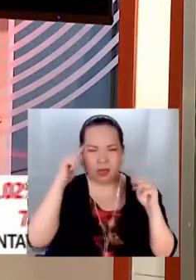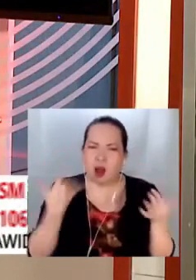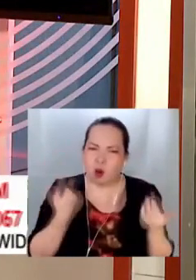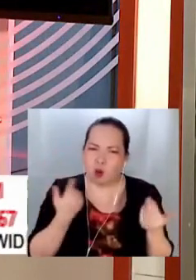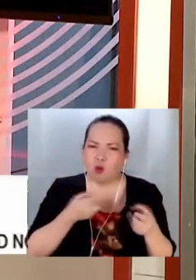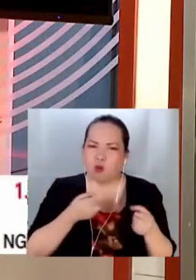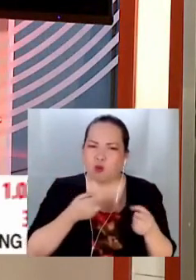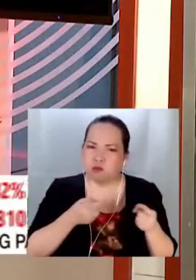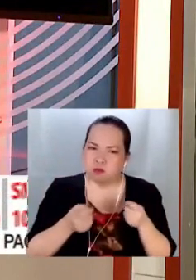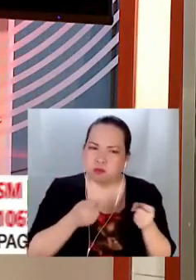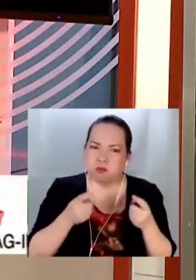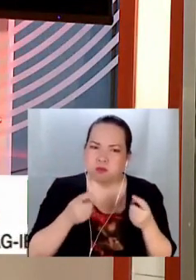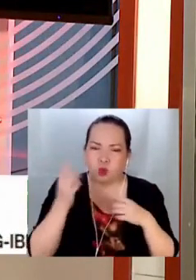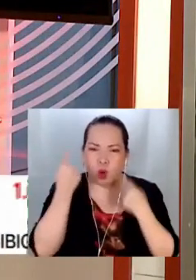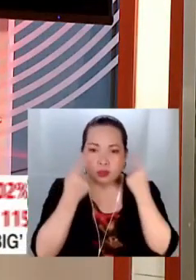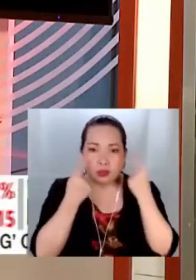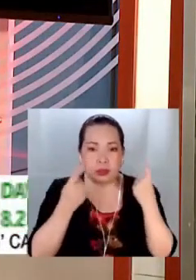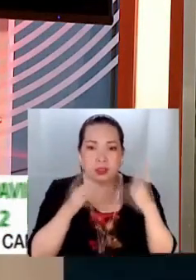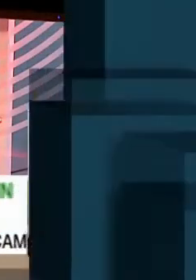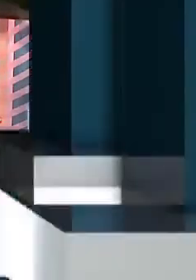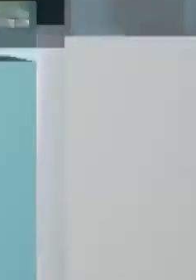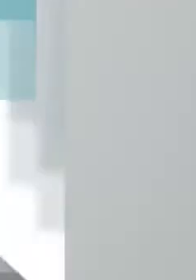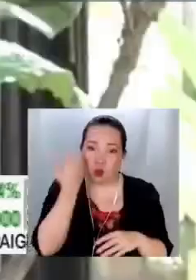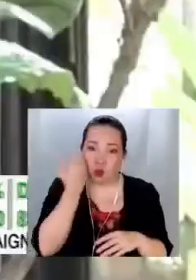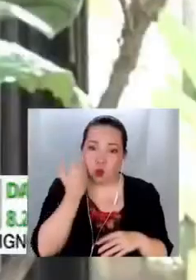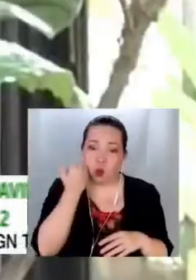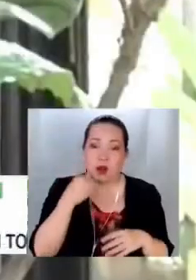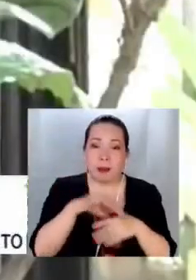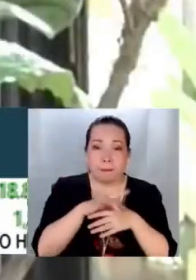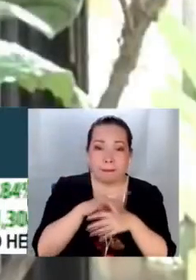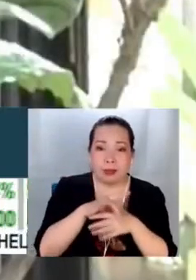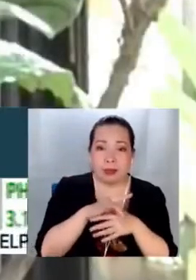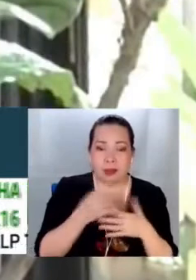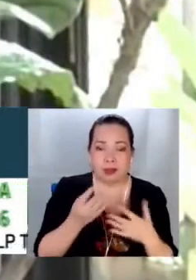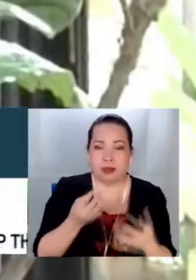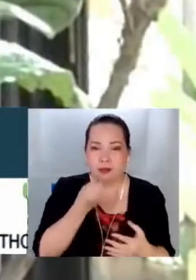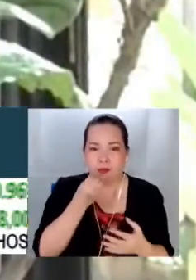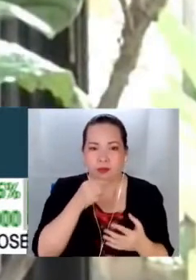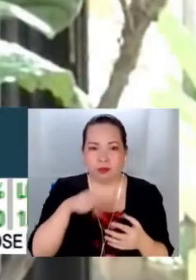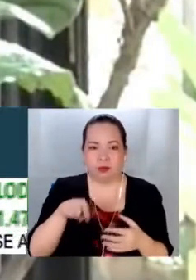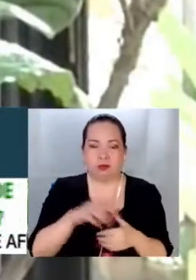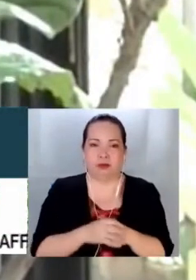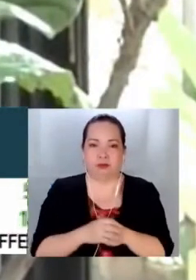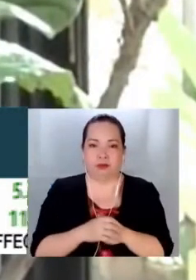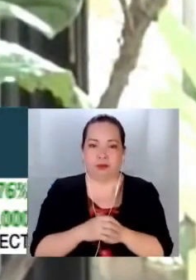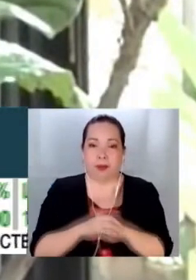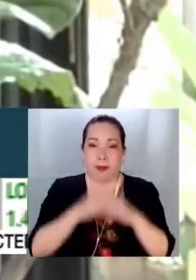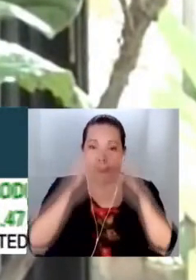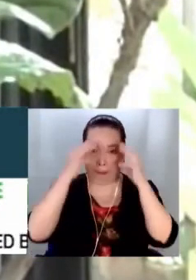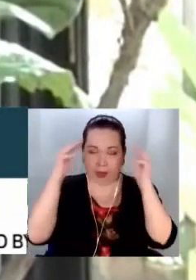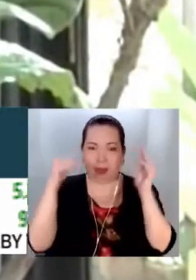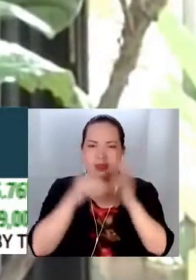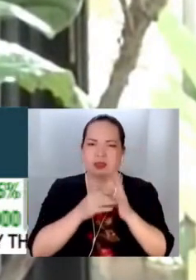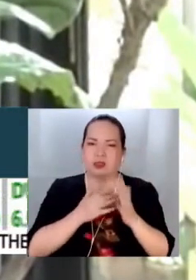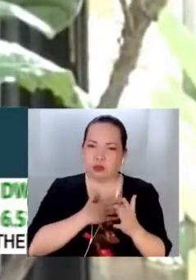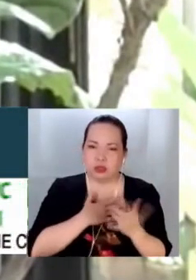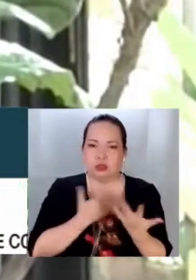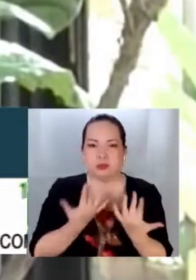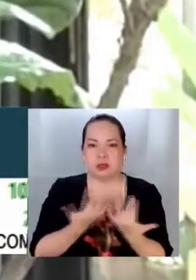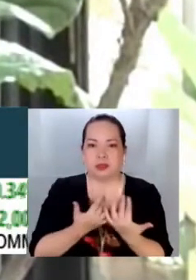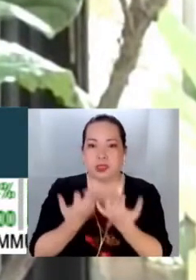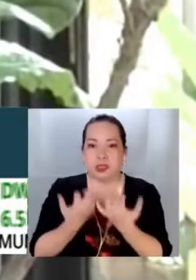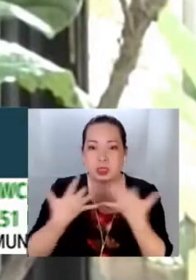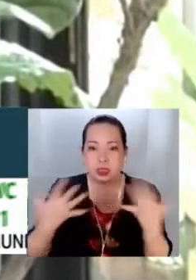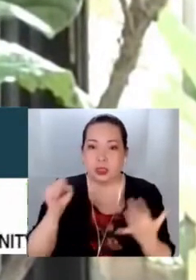April Rafales tells us more. Alam natin na may kahirapan. Malacañang is calling for a food security summit, hoping to